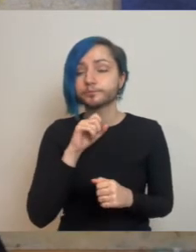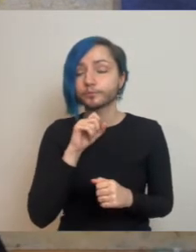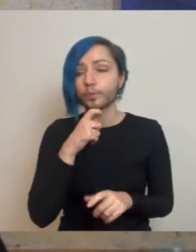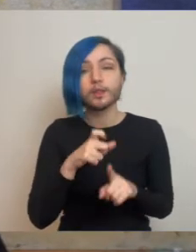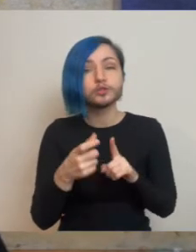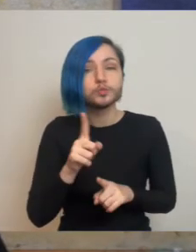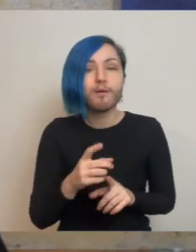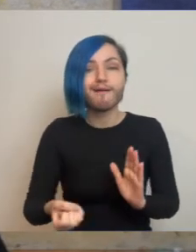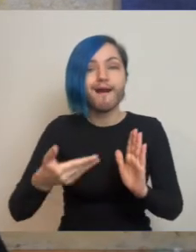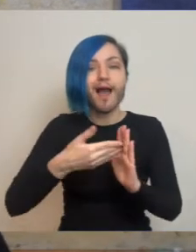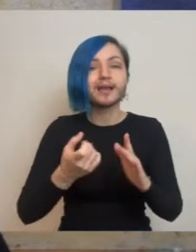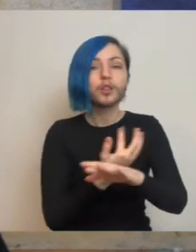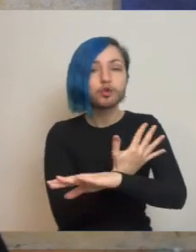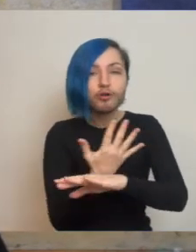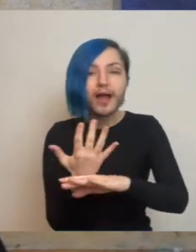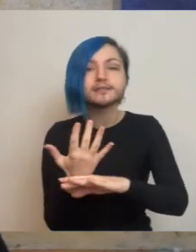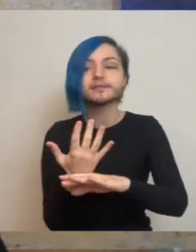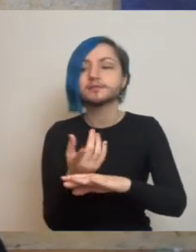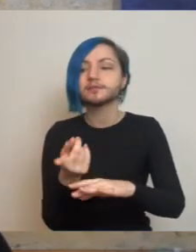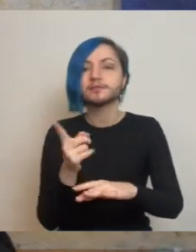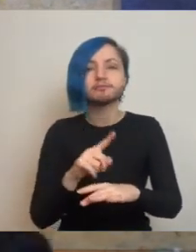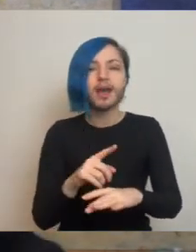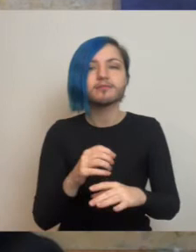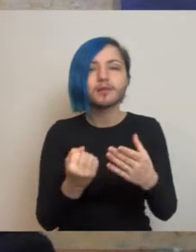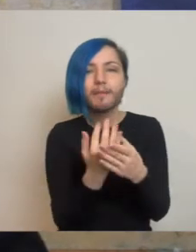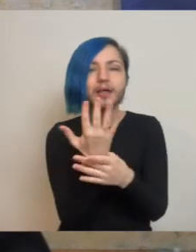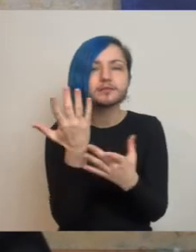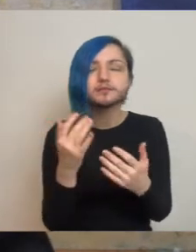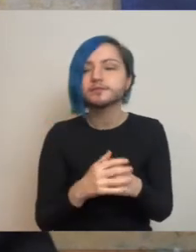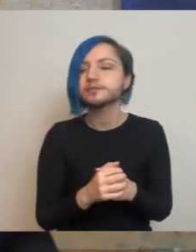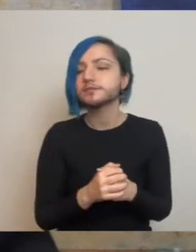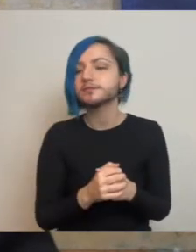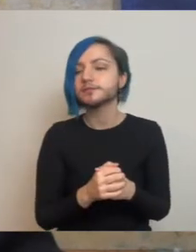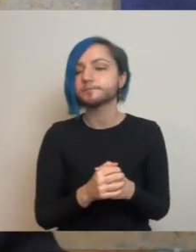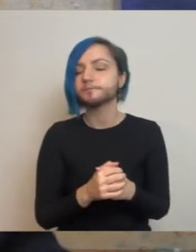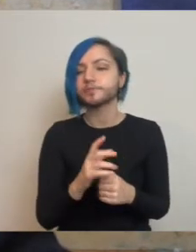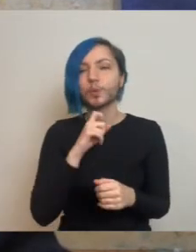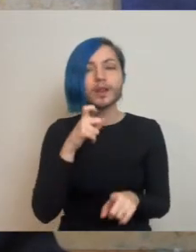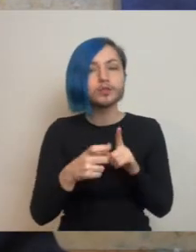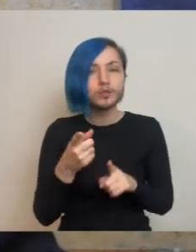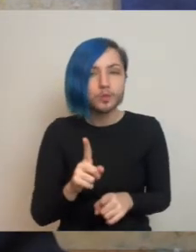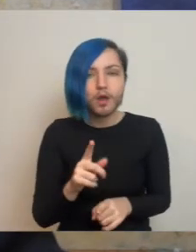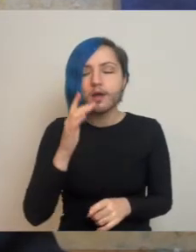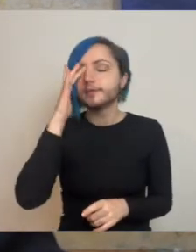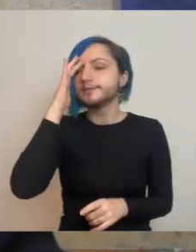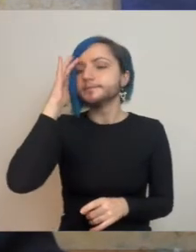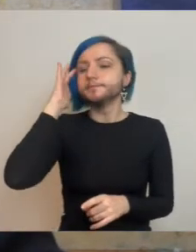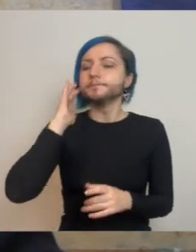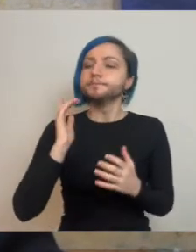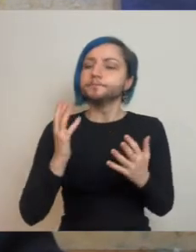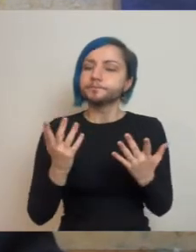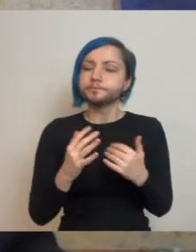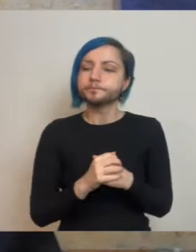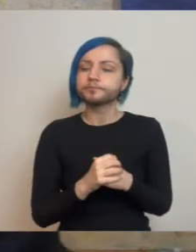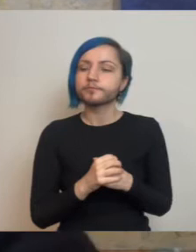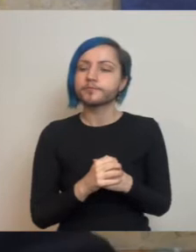the grass and the greenery. And what I will do is, I